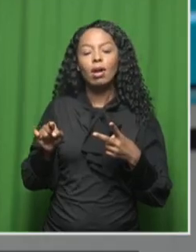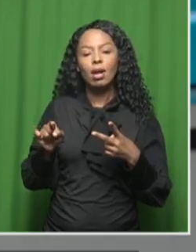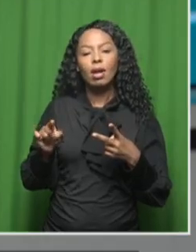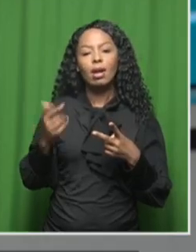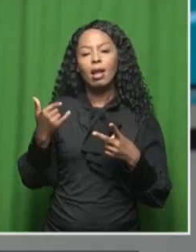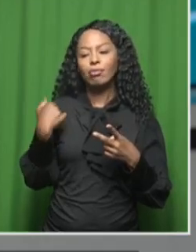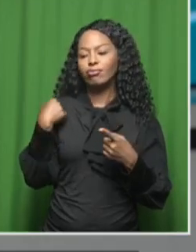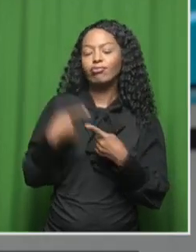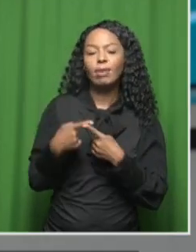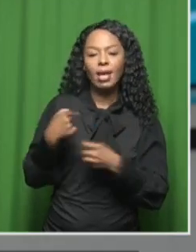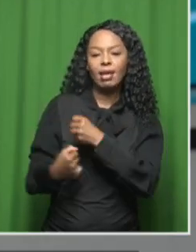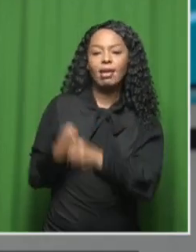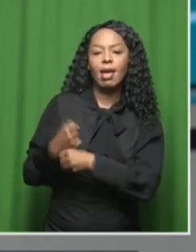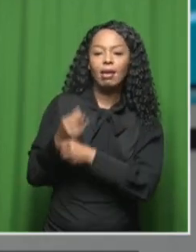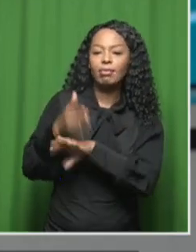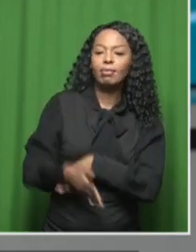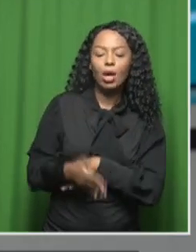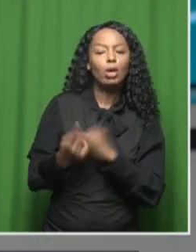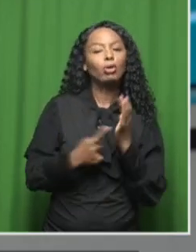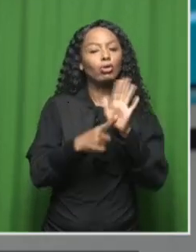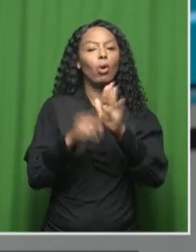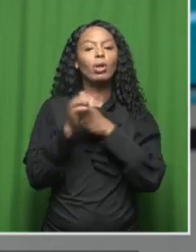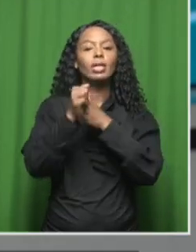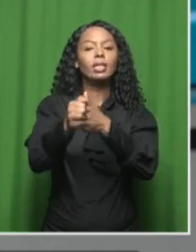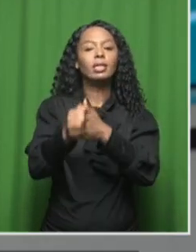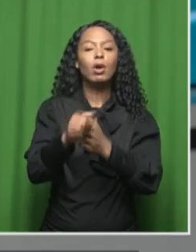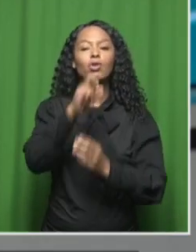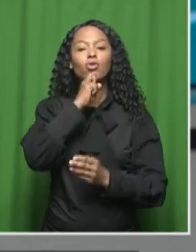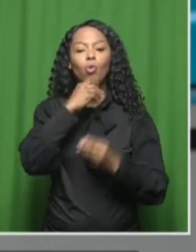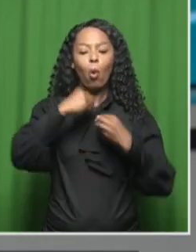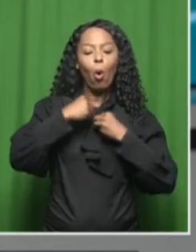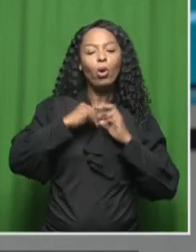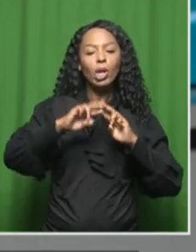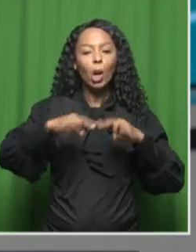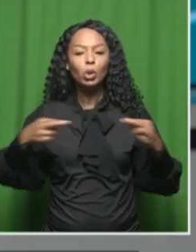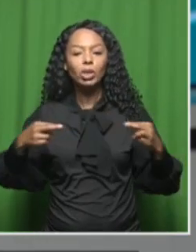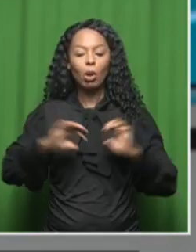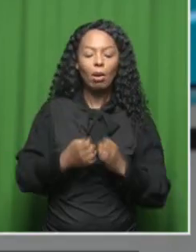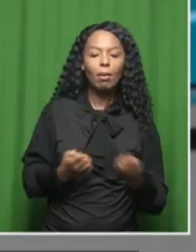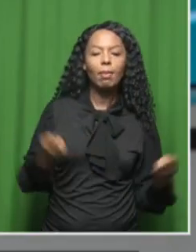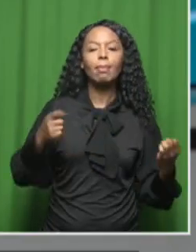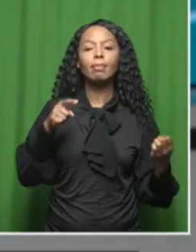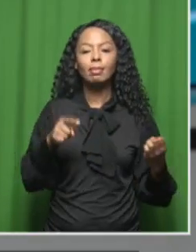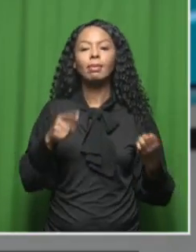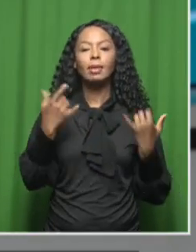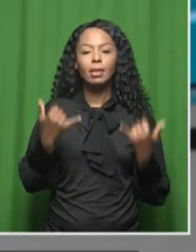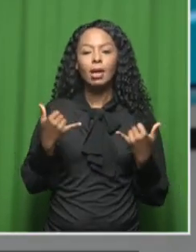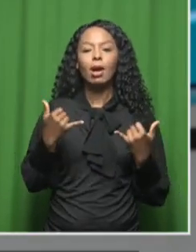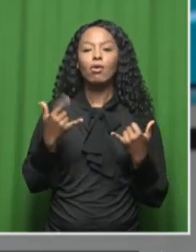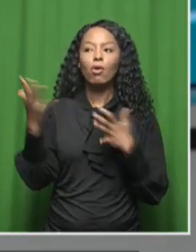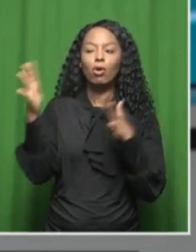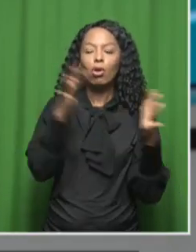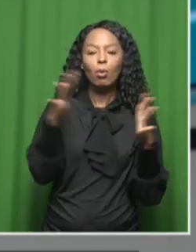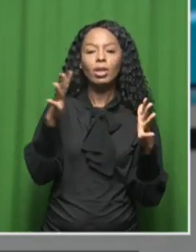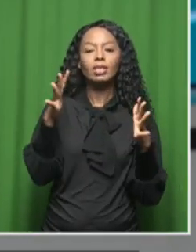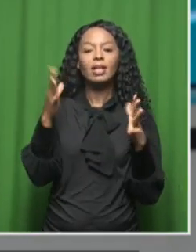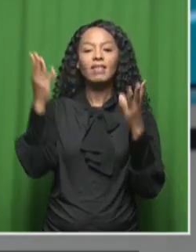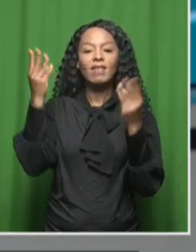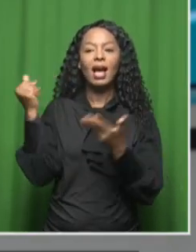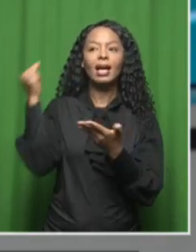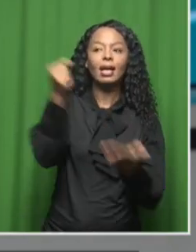shown great leadership in terms of reducing their own emissions and also in terms of committing climate financing to the developing